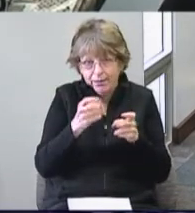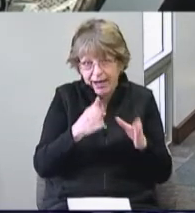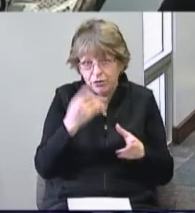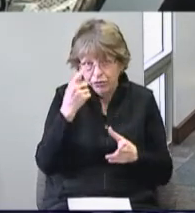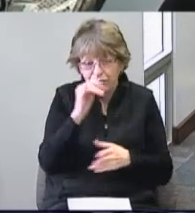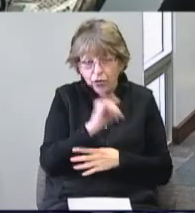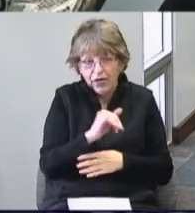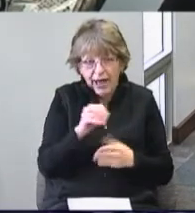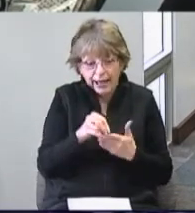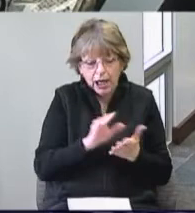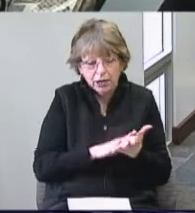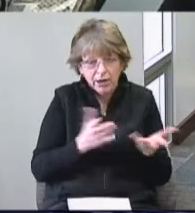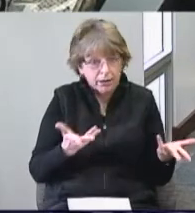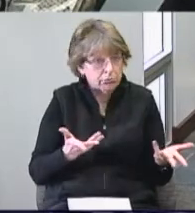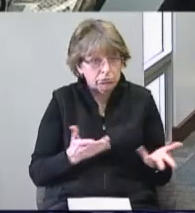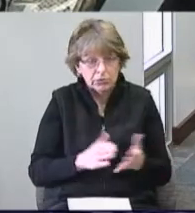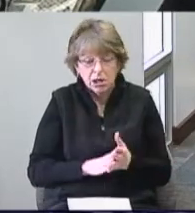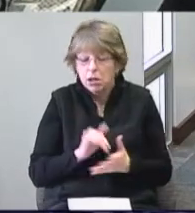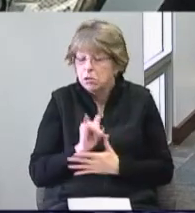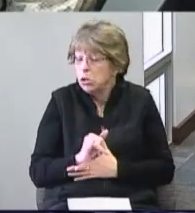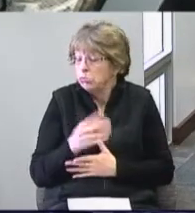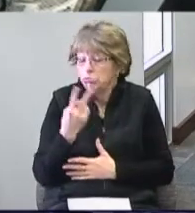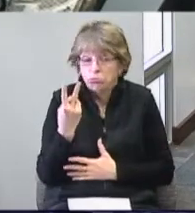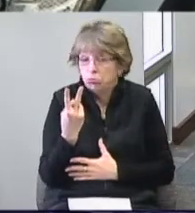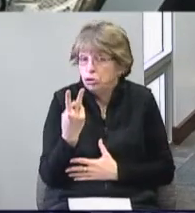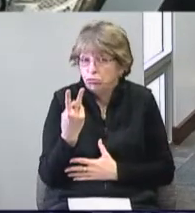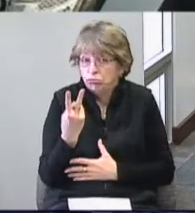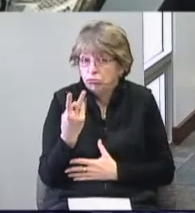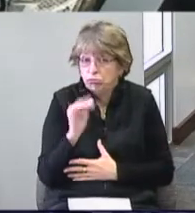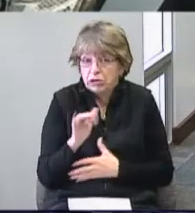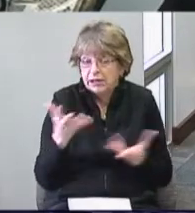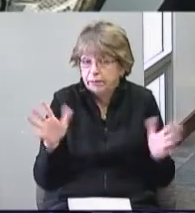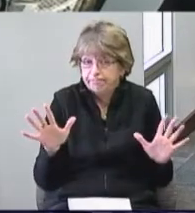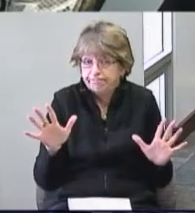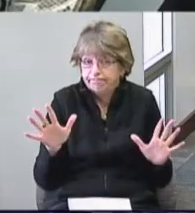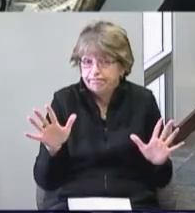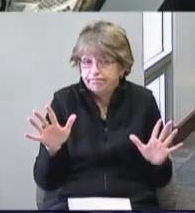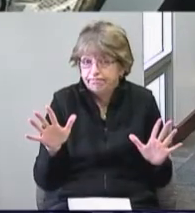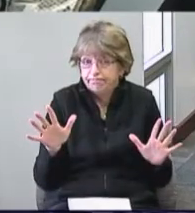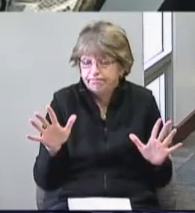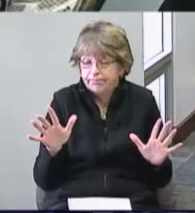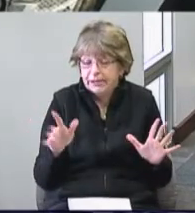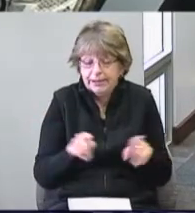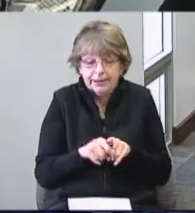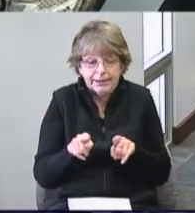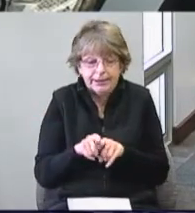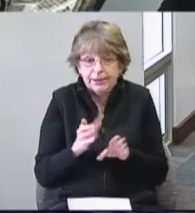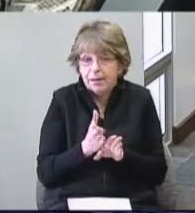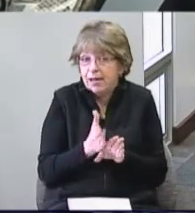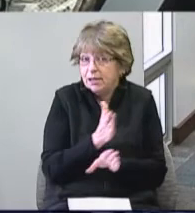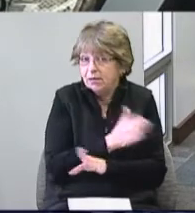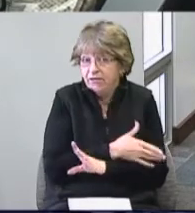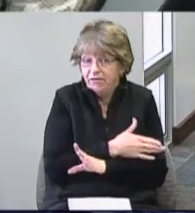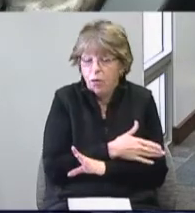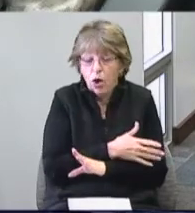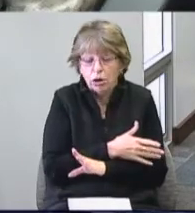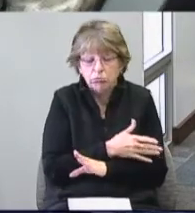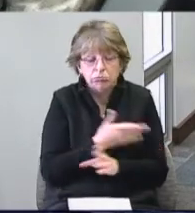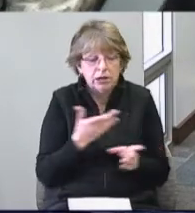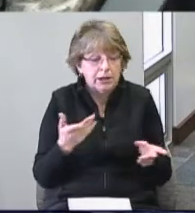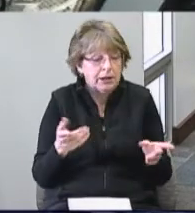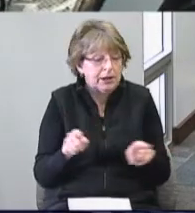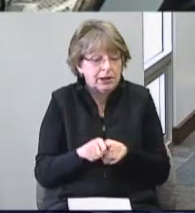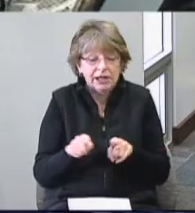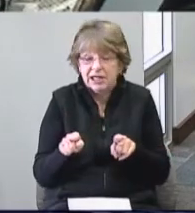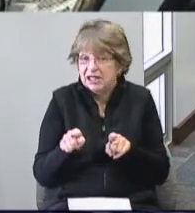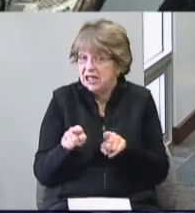contract. And those are the only two changes that have been made, and it's similar to increases that we've had in the past.